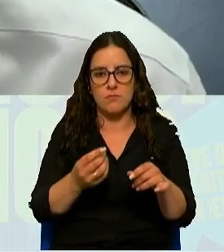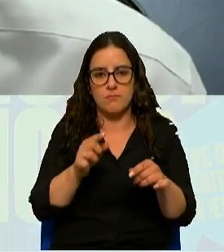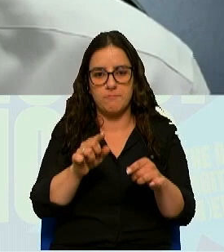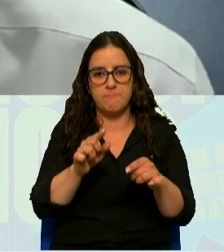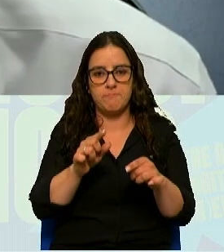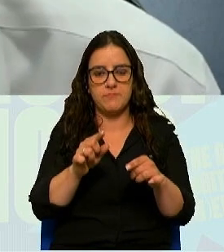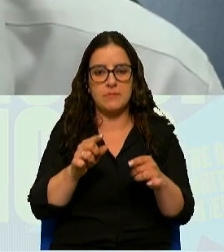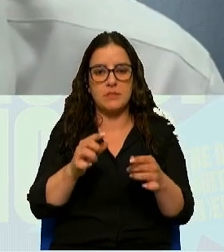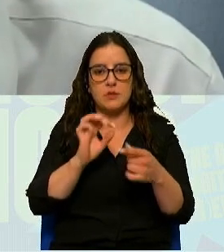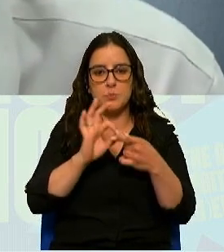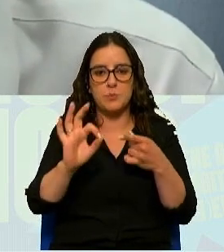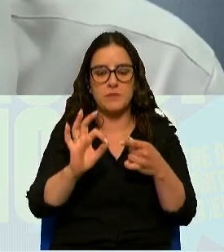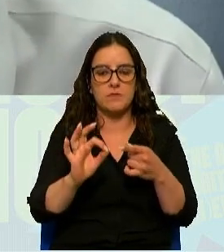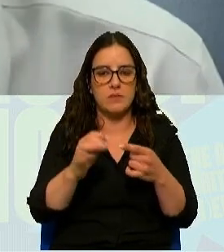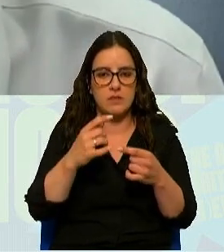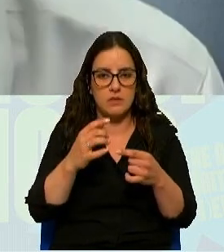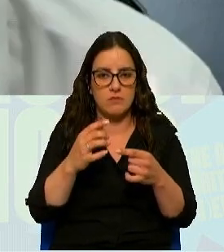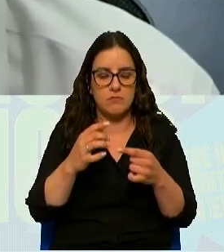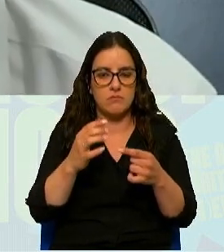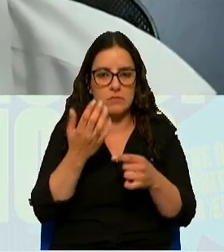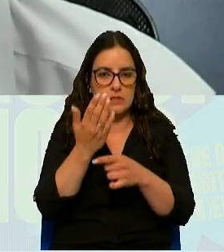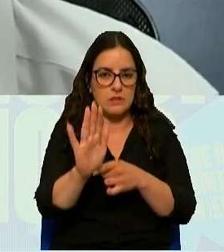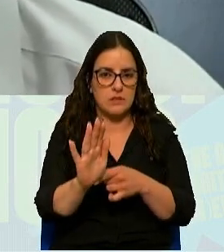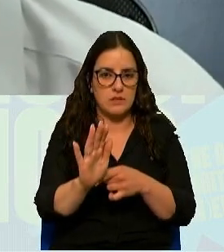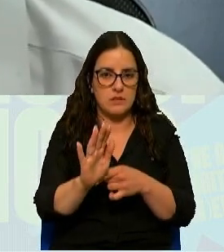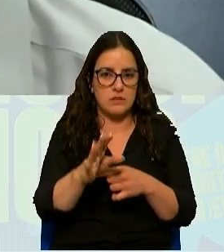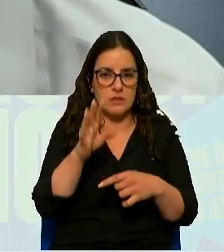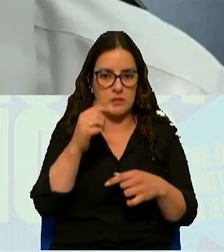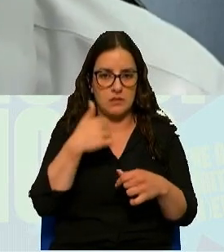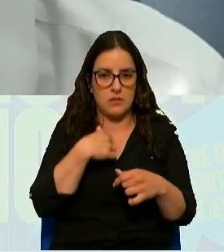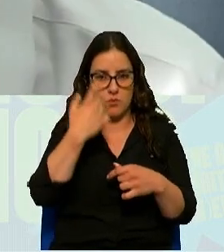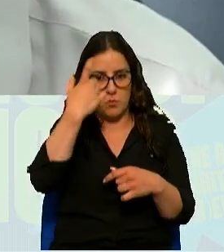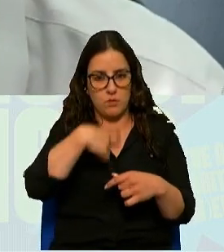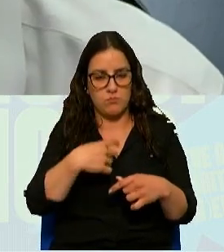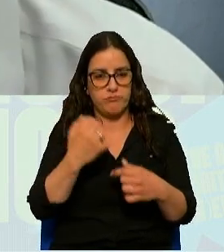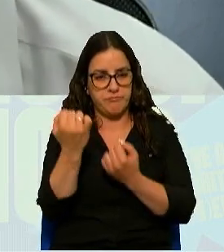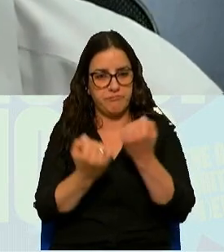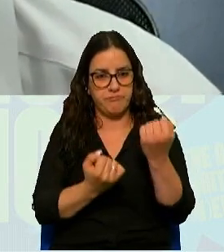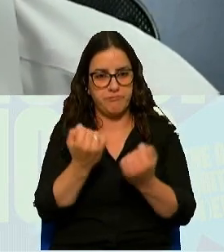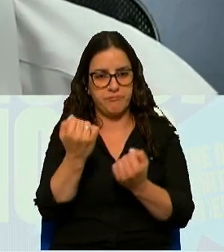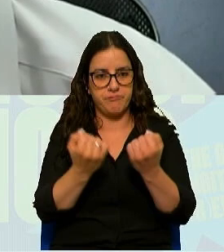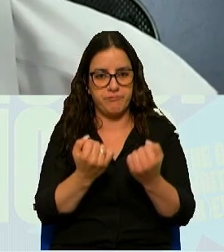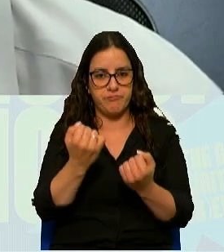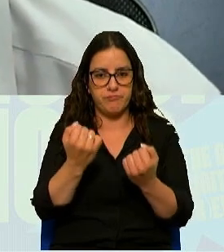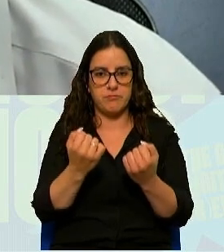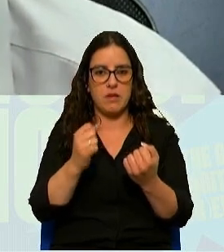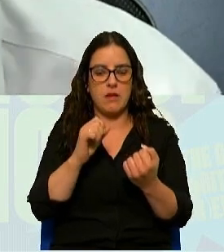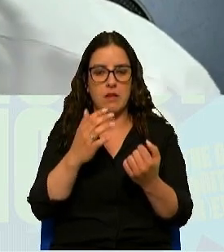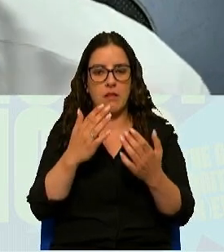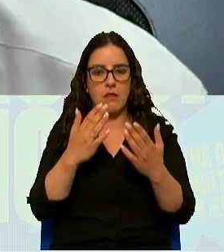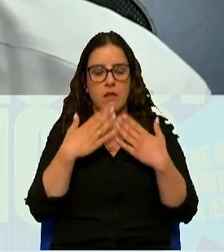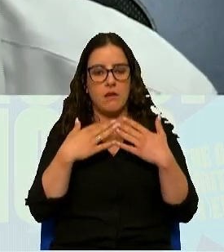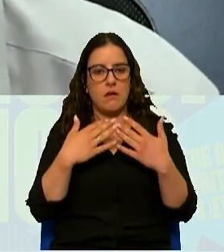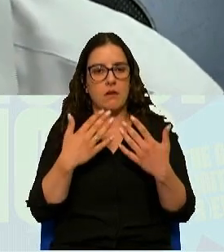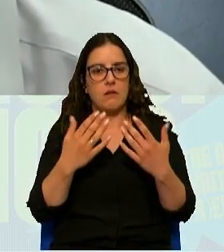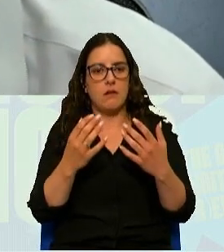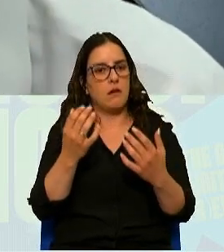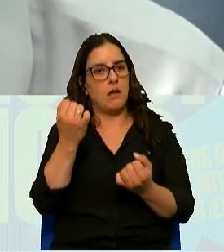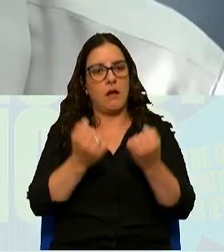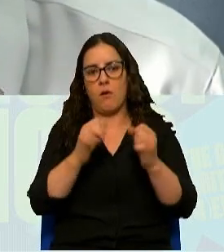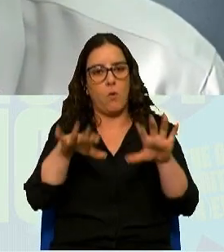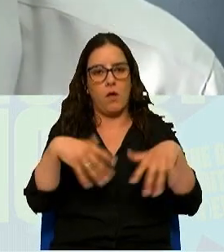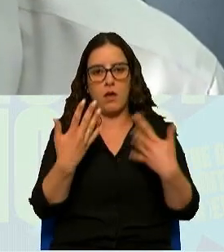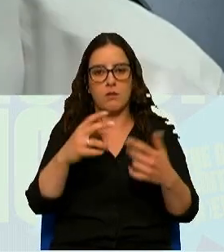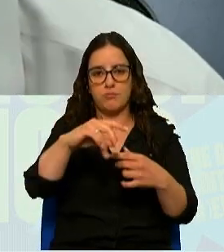as a specific example, if you take me as a human driver, you could put me in any car anywhere in the world